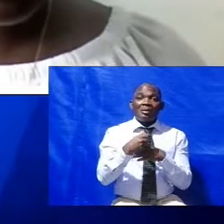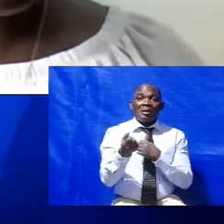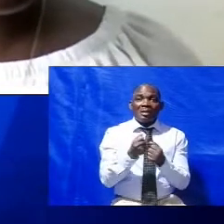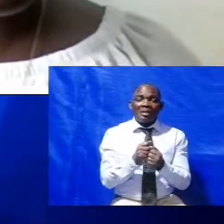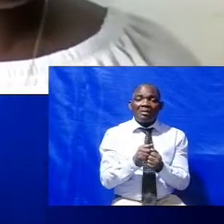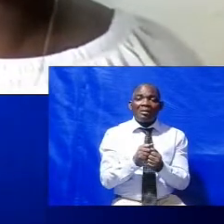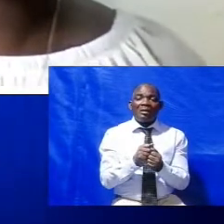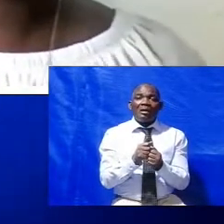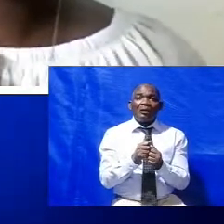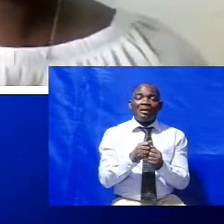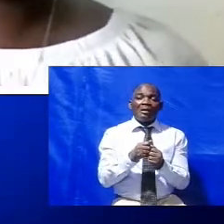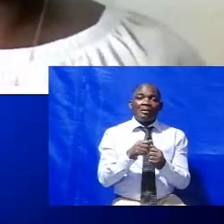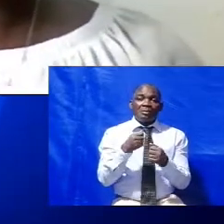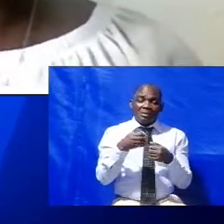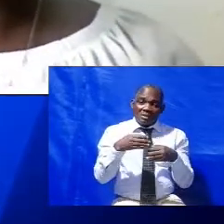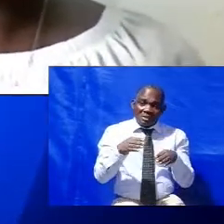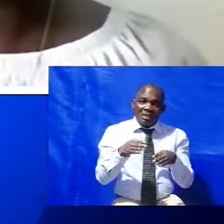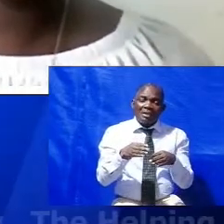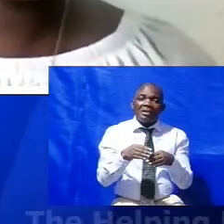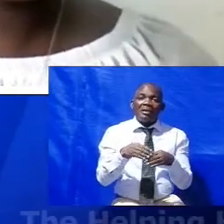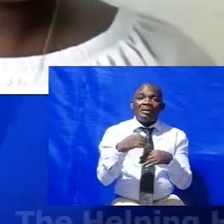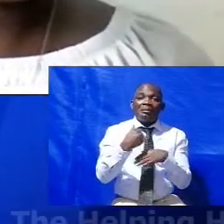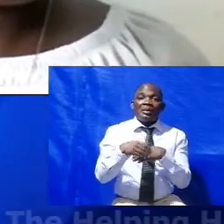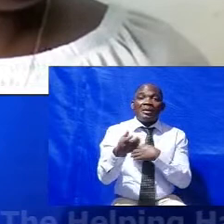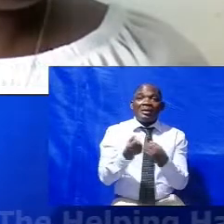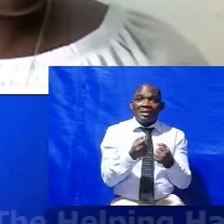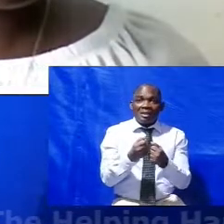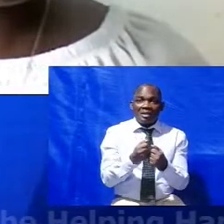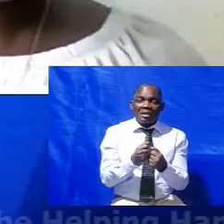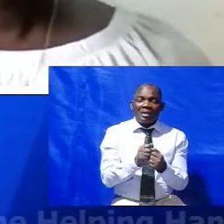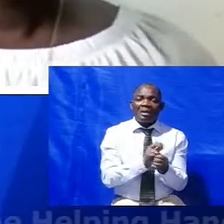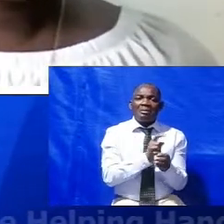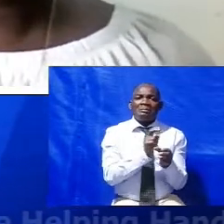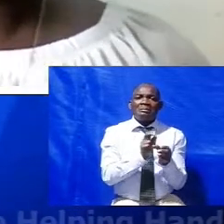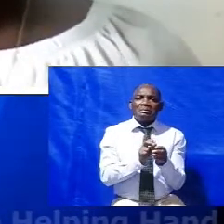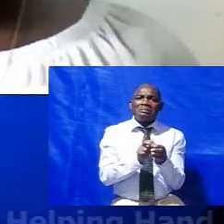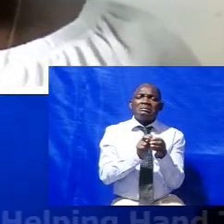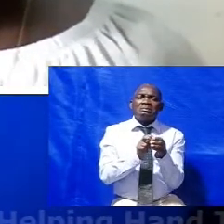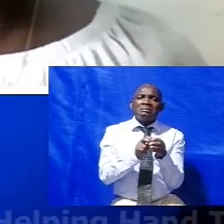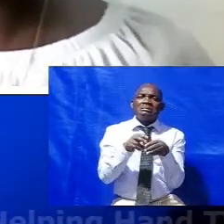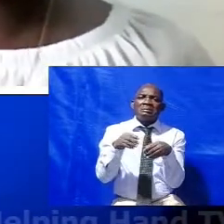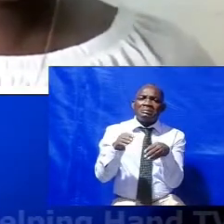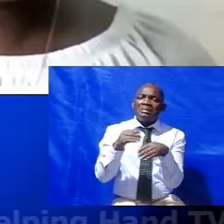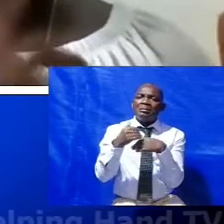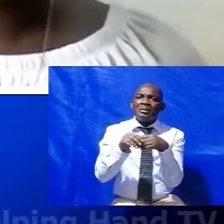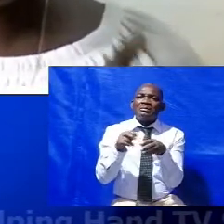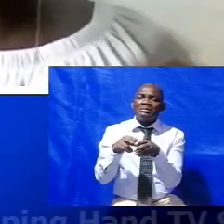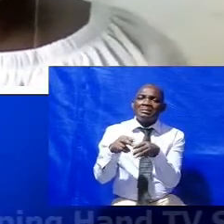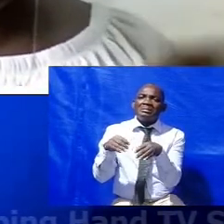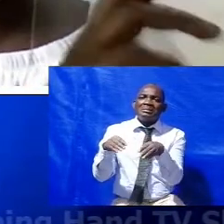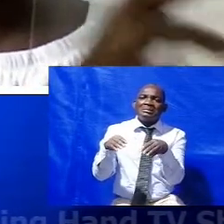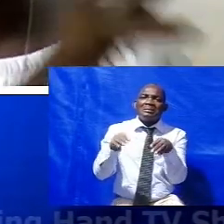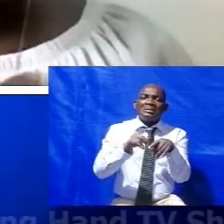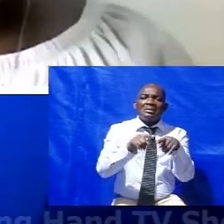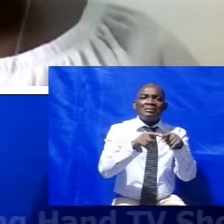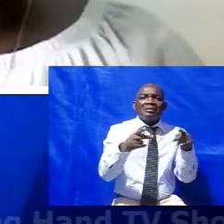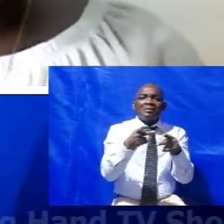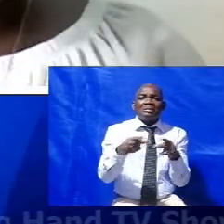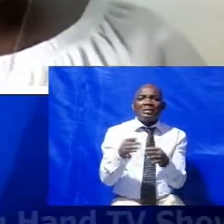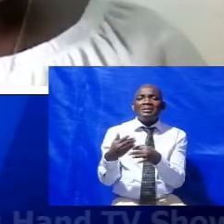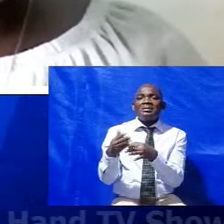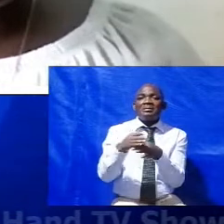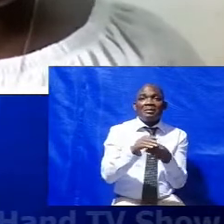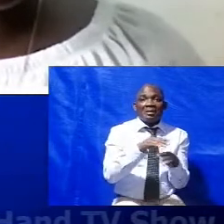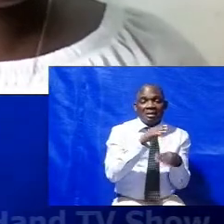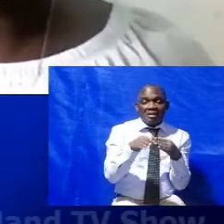bread every day. So I would sit at the back with the crates full of bread. Okay. And then they go selling bread here, in